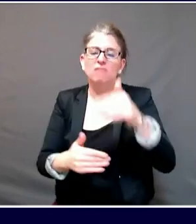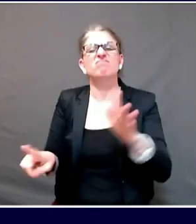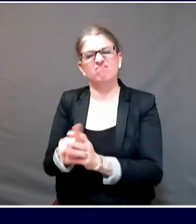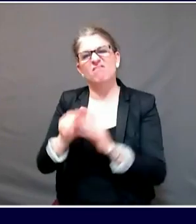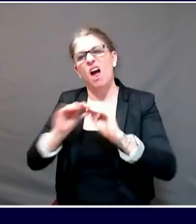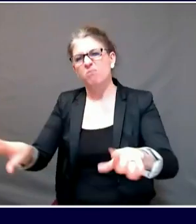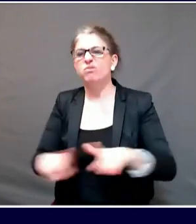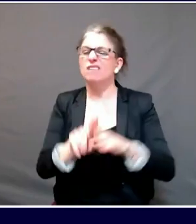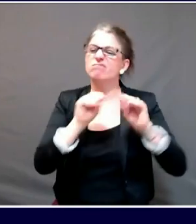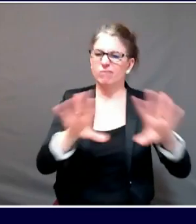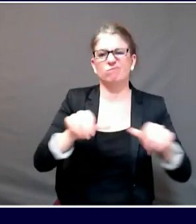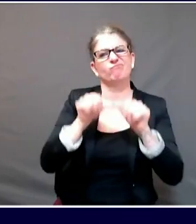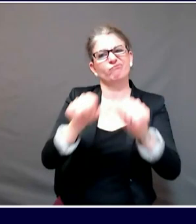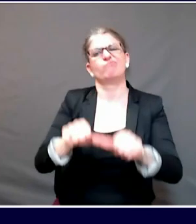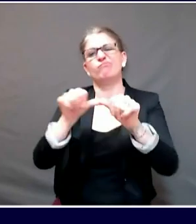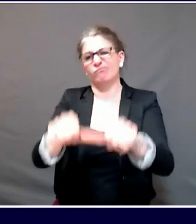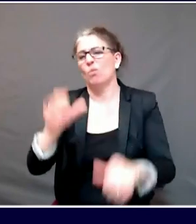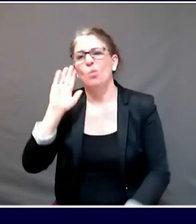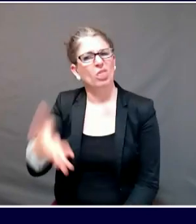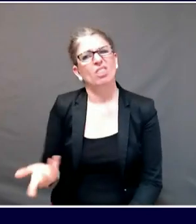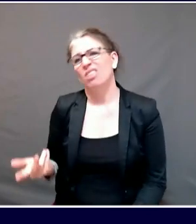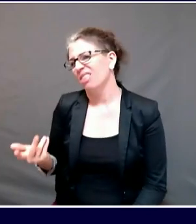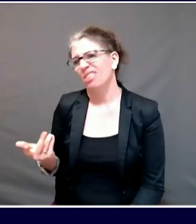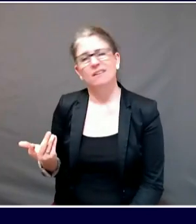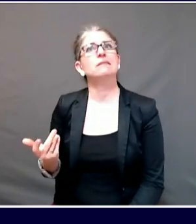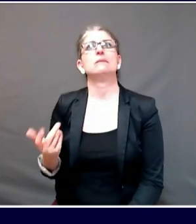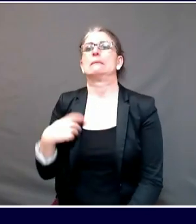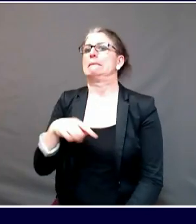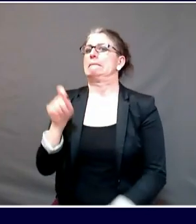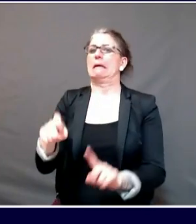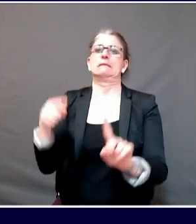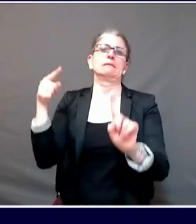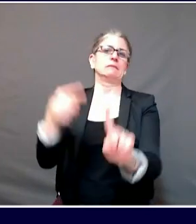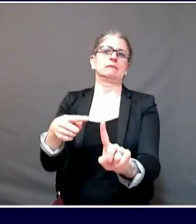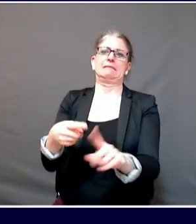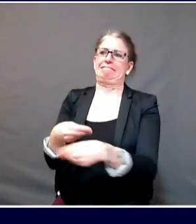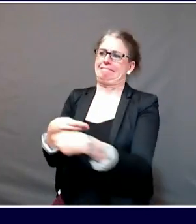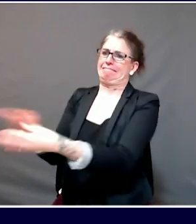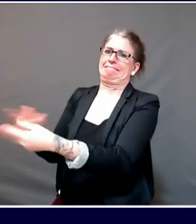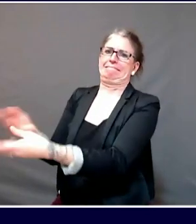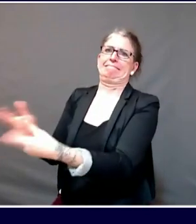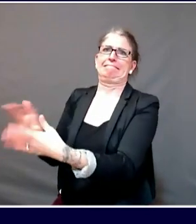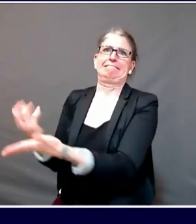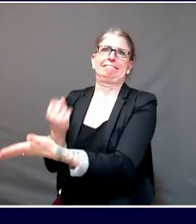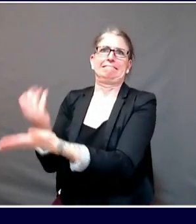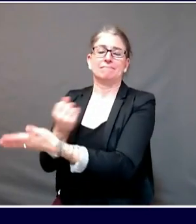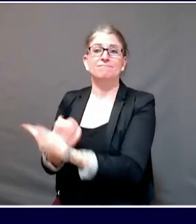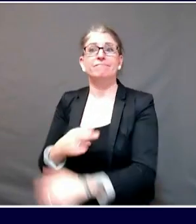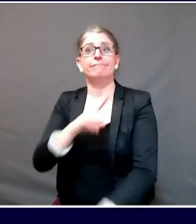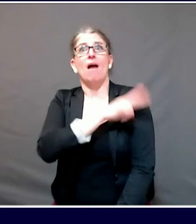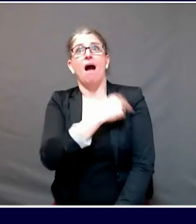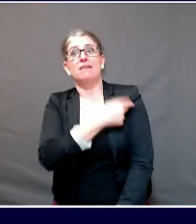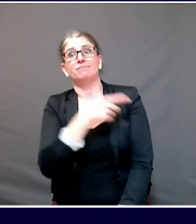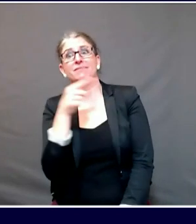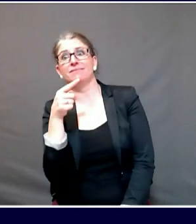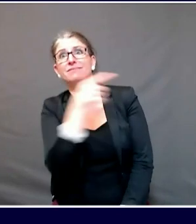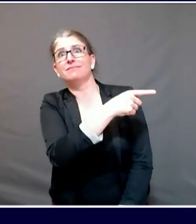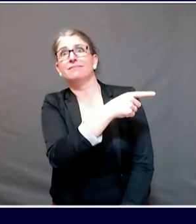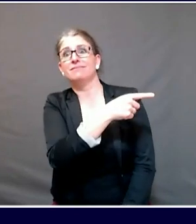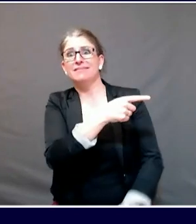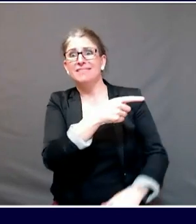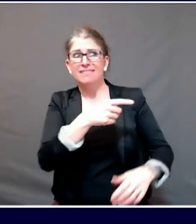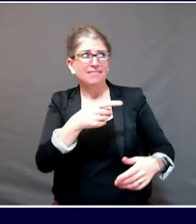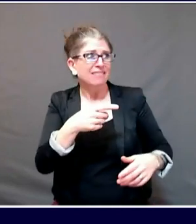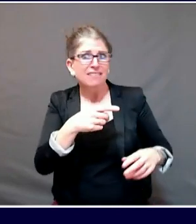now, a number of facilities, hospitals and long-term care alike, are facing difficulties maintaining proper staffing or